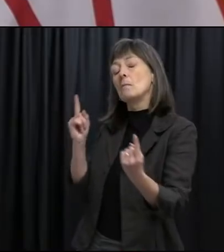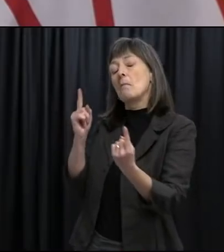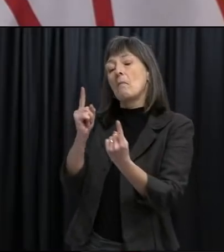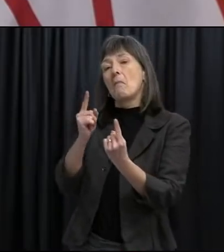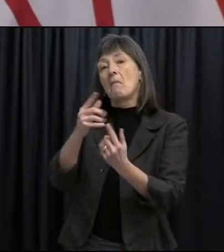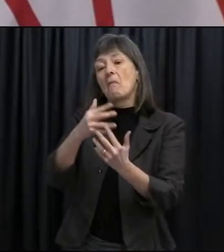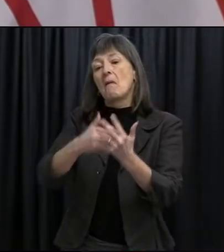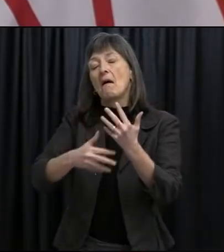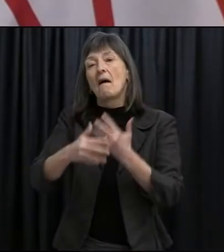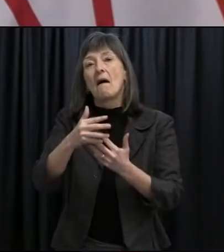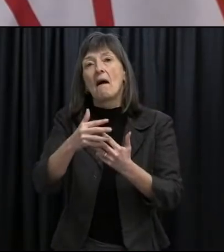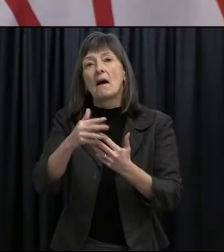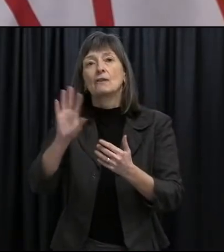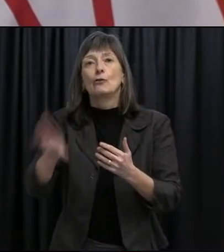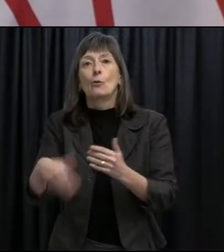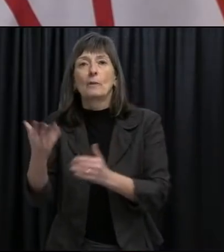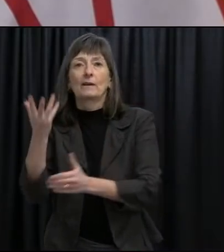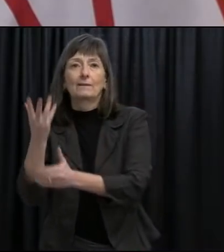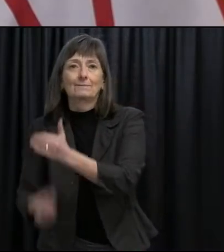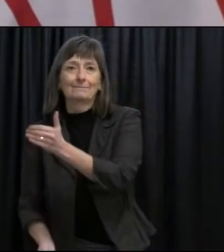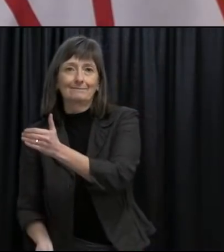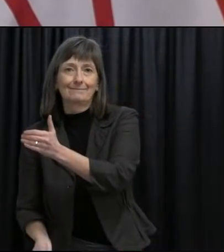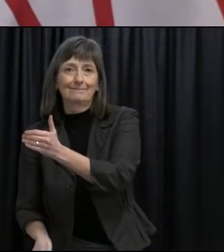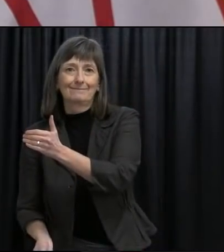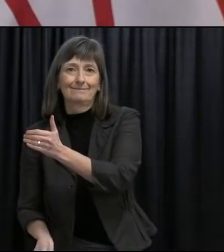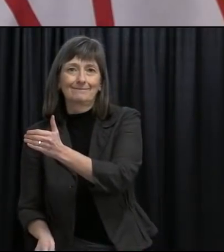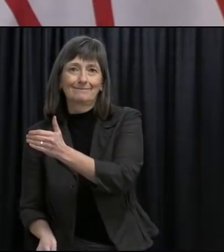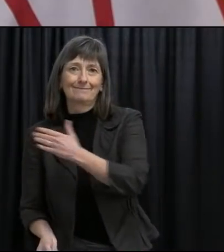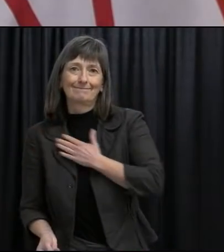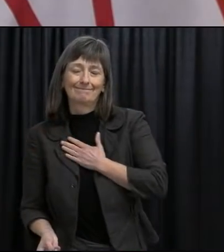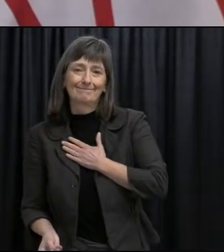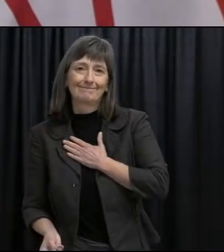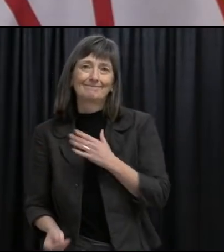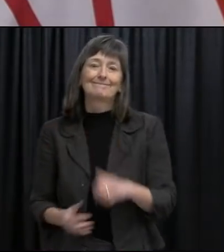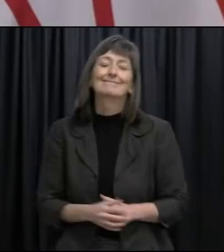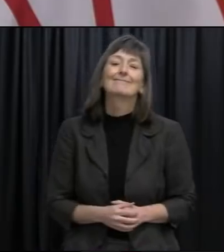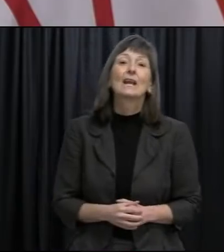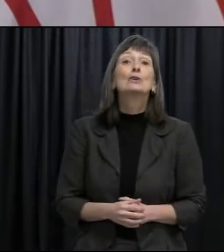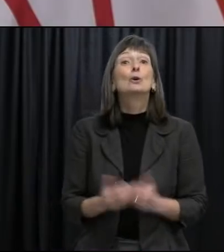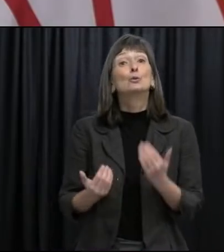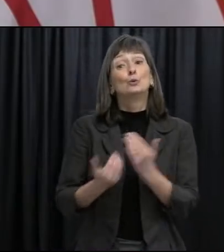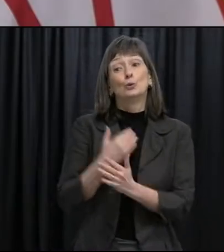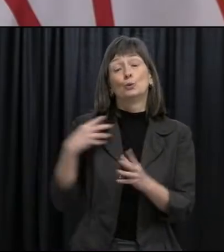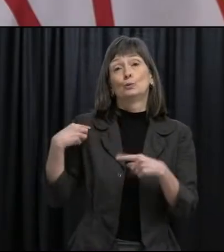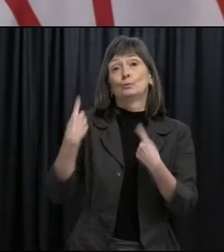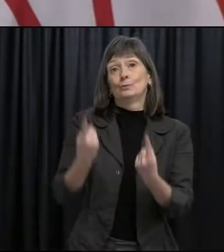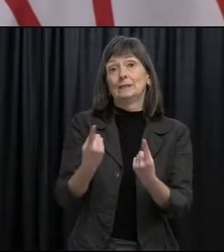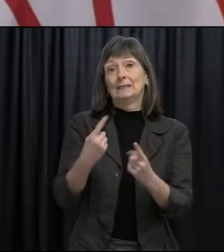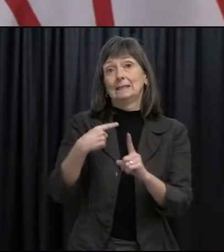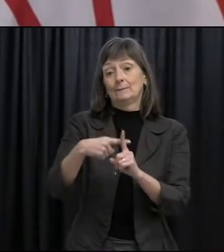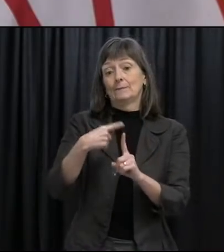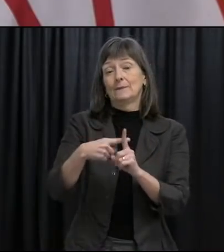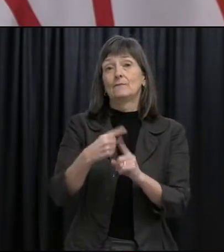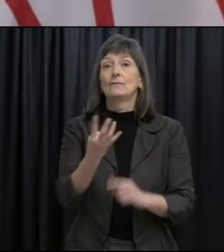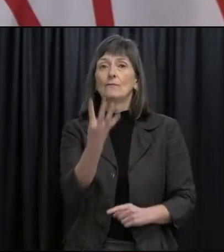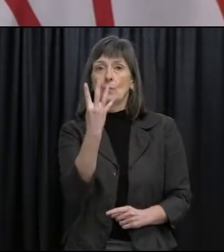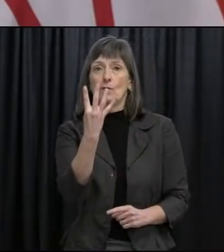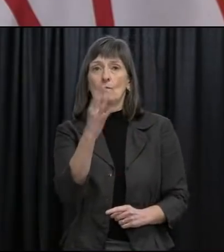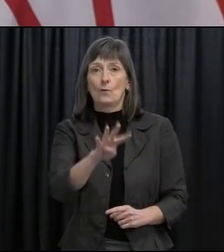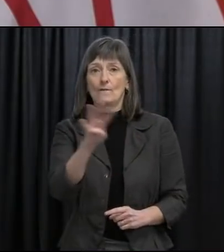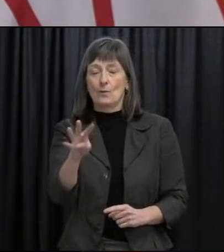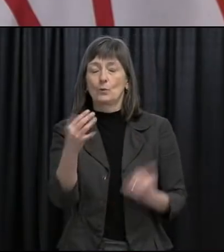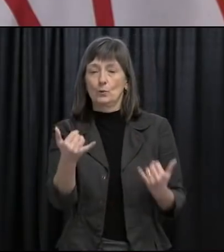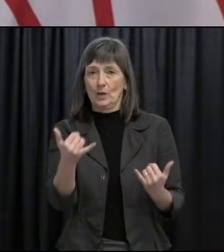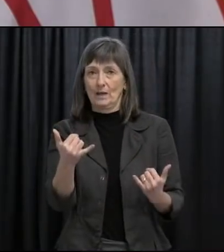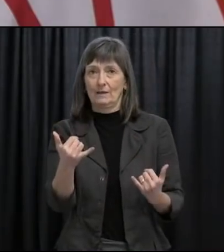As a recap, for those who may have just joined us, we have 44 new confirmed cases since yesterday's media advisory, and the